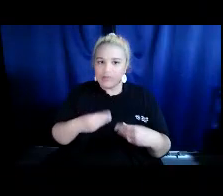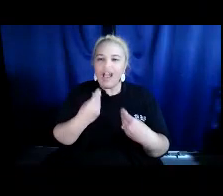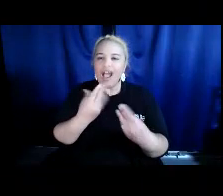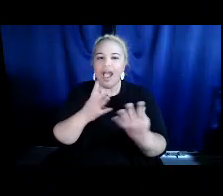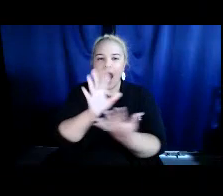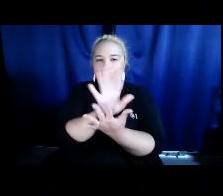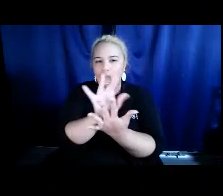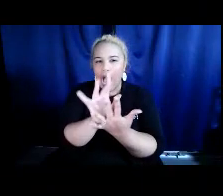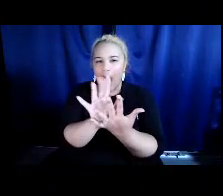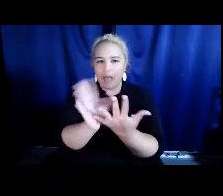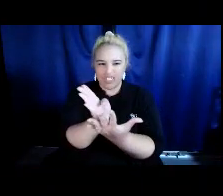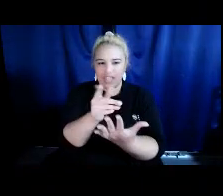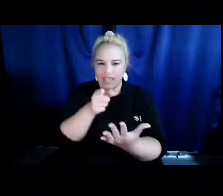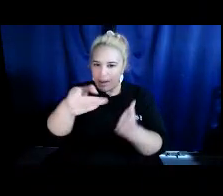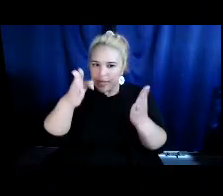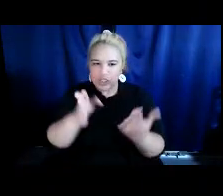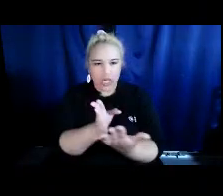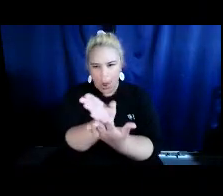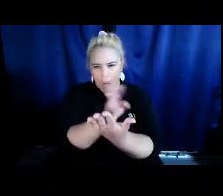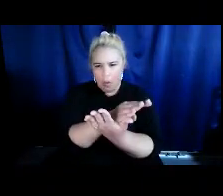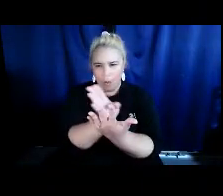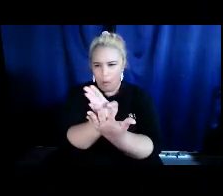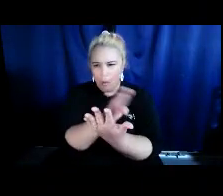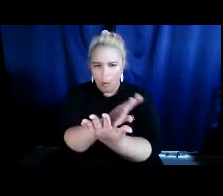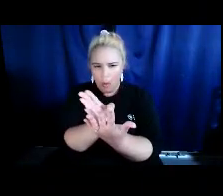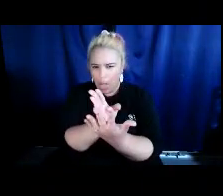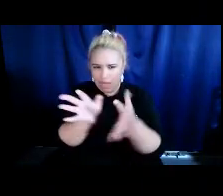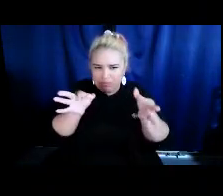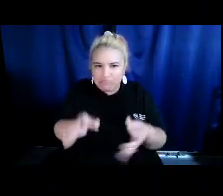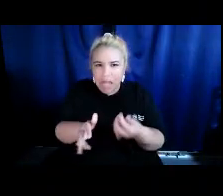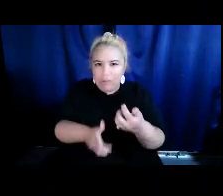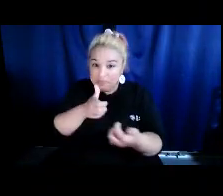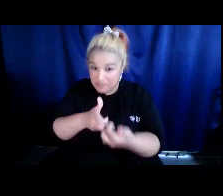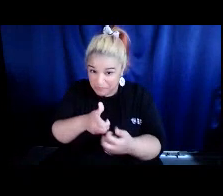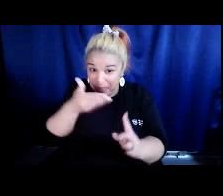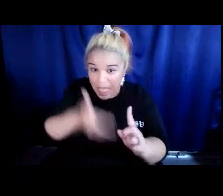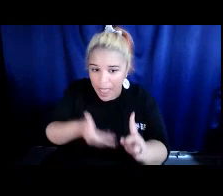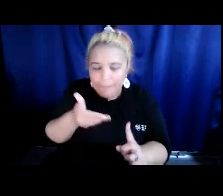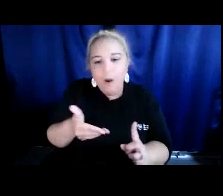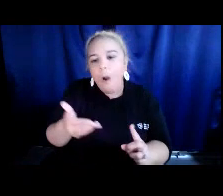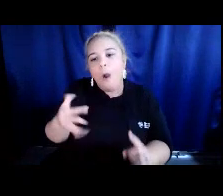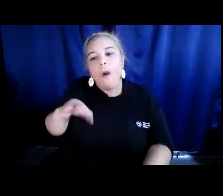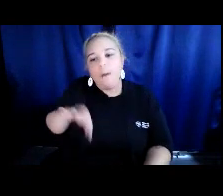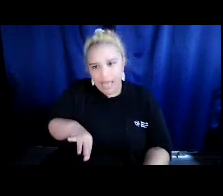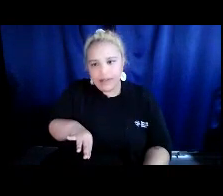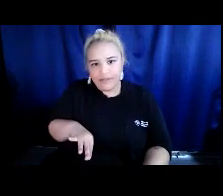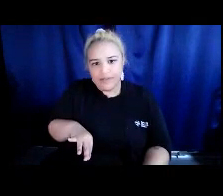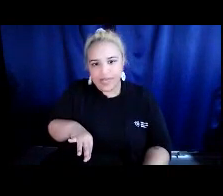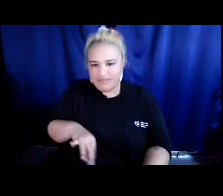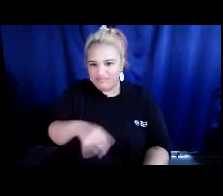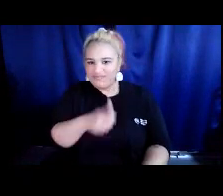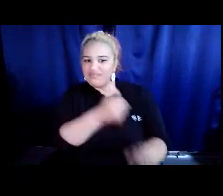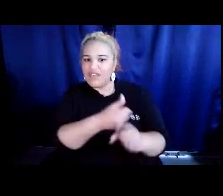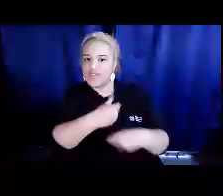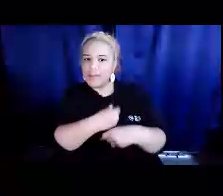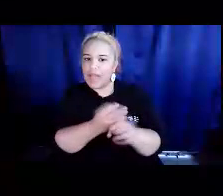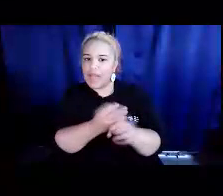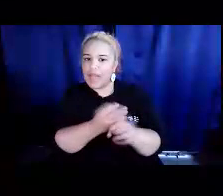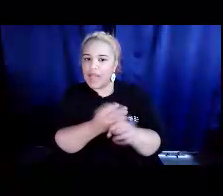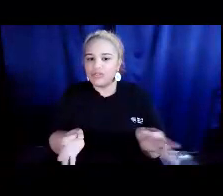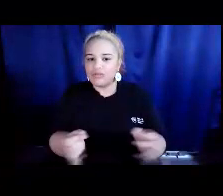use, like automatic doors at grocery stores and voice recognition technology for sending text messages or